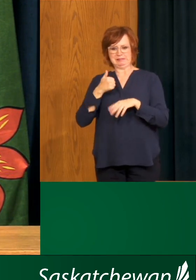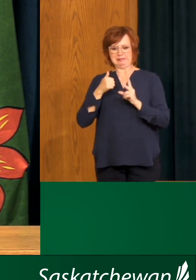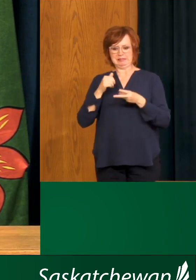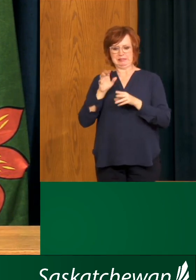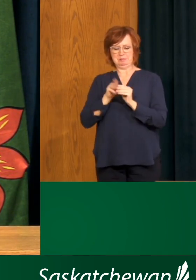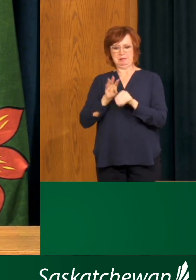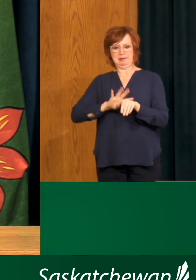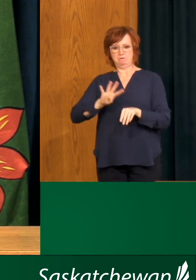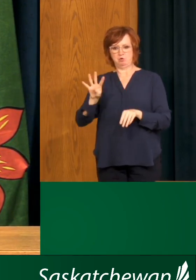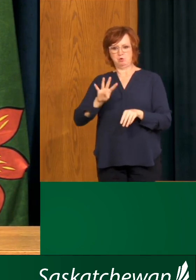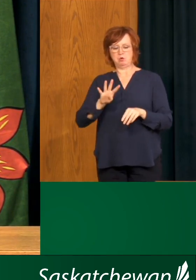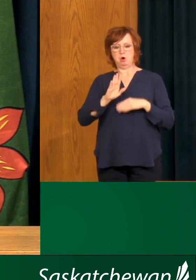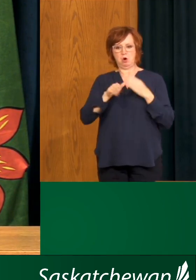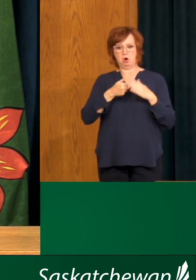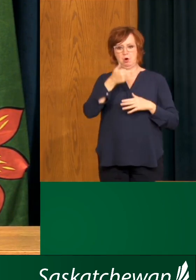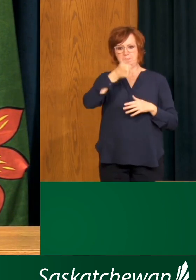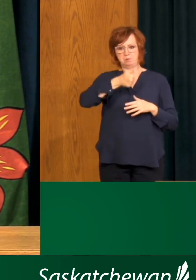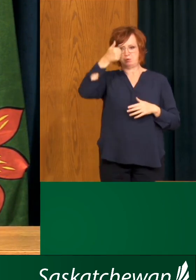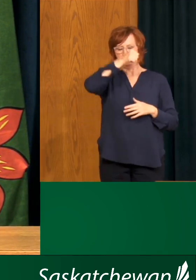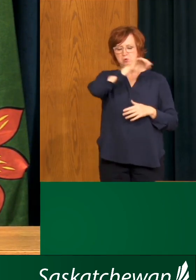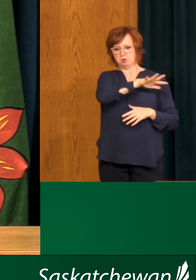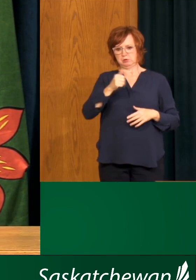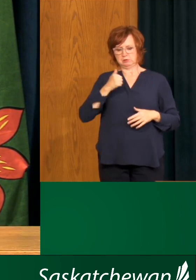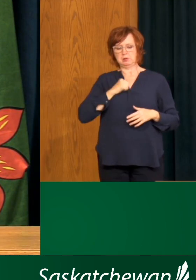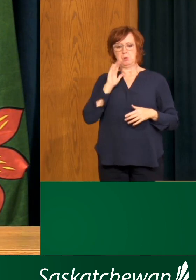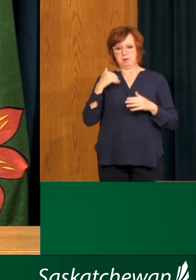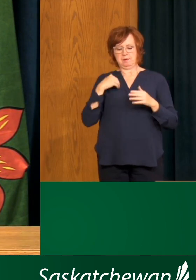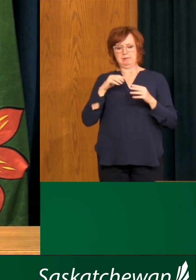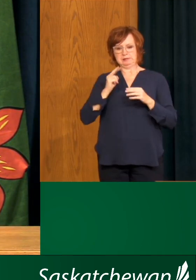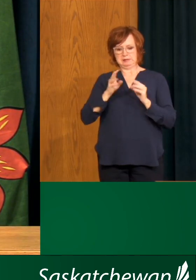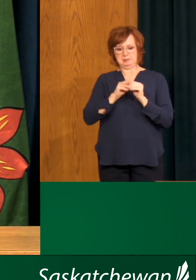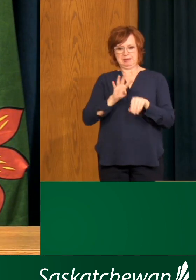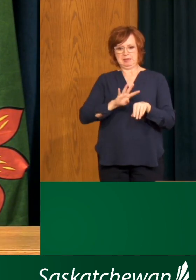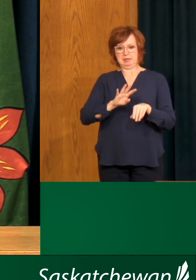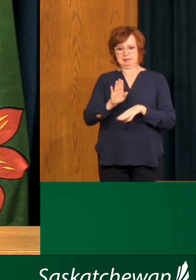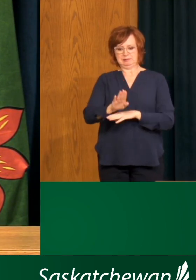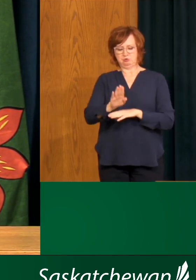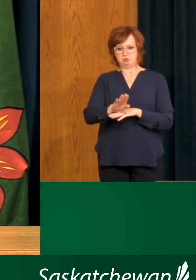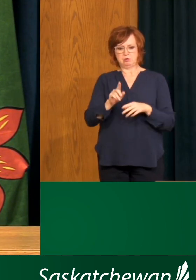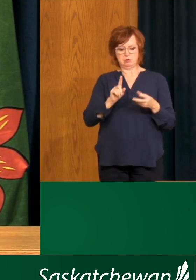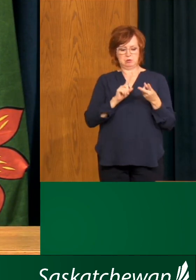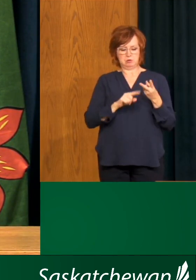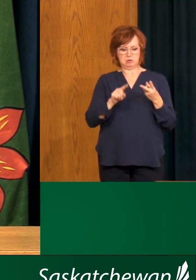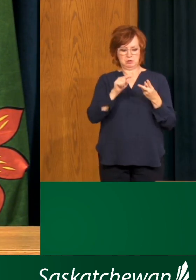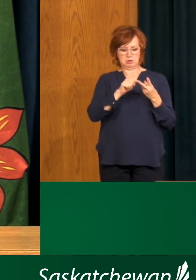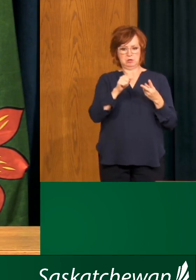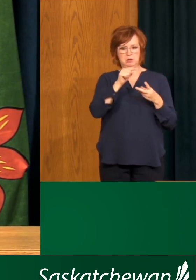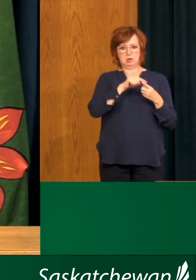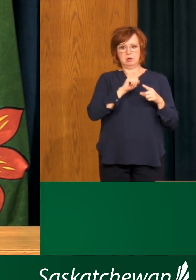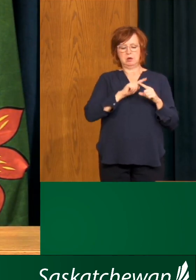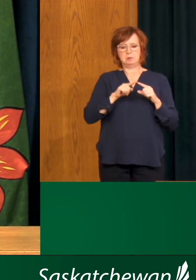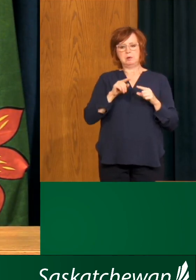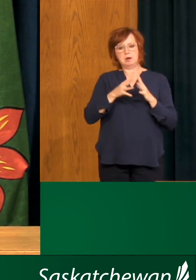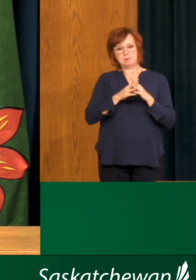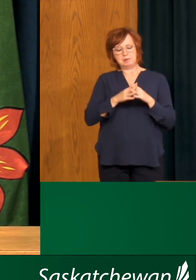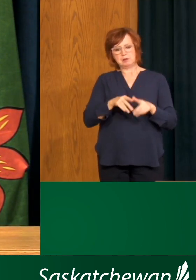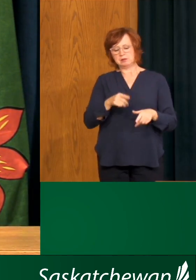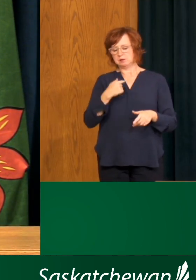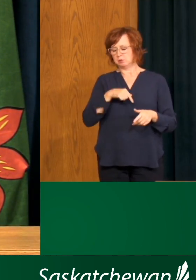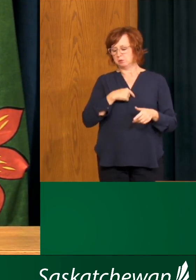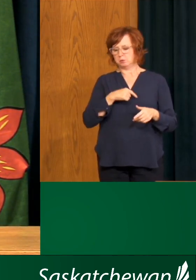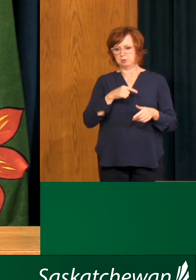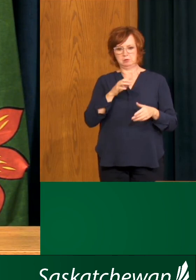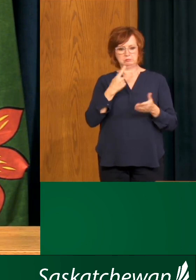travel into the U.S., as they are our largest trading partner and very close geographically. We've been talked about that many